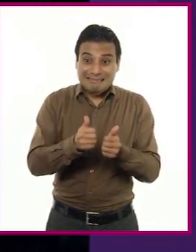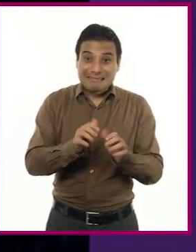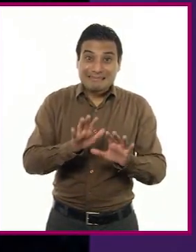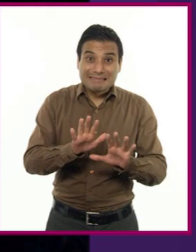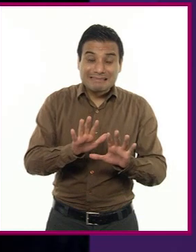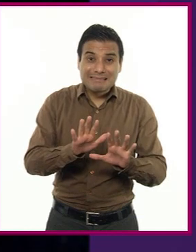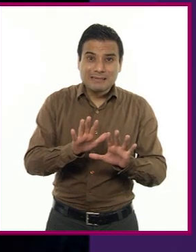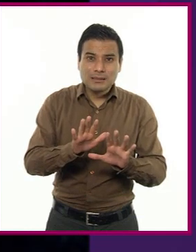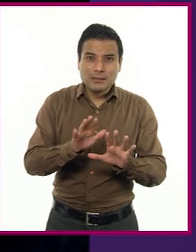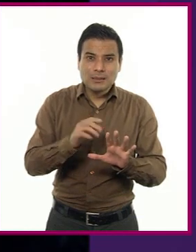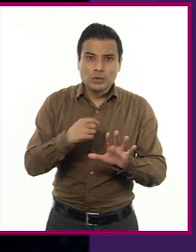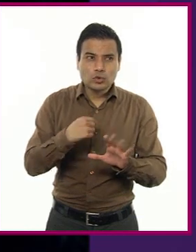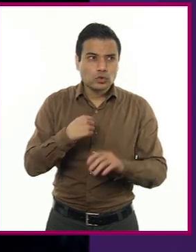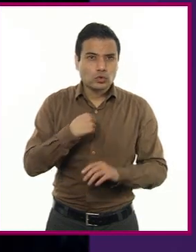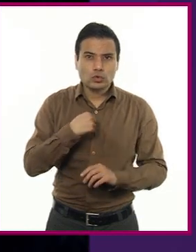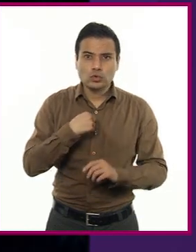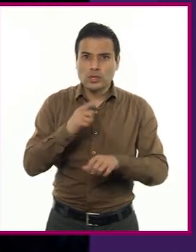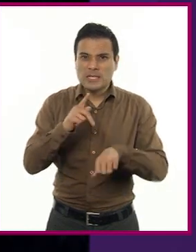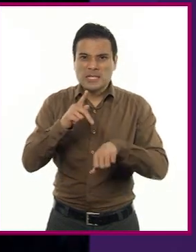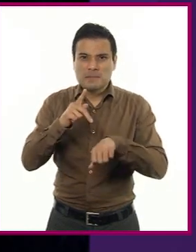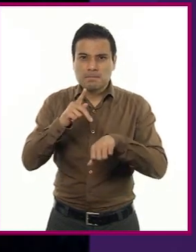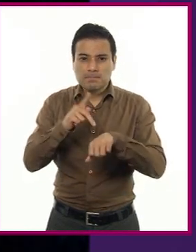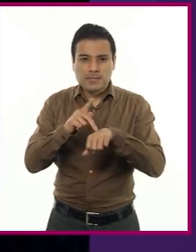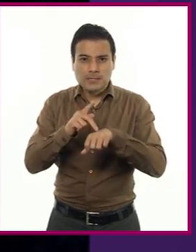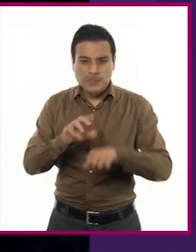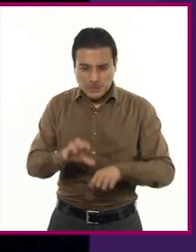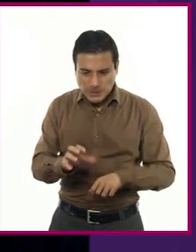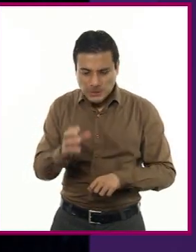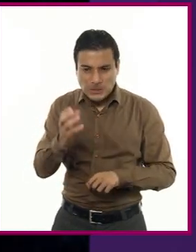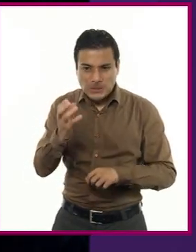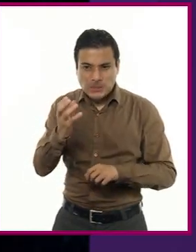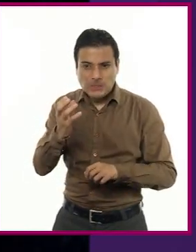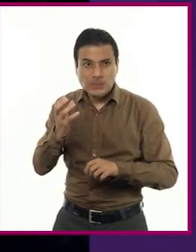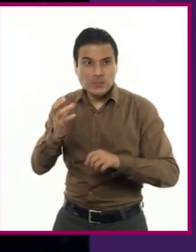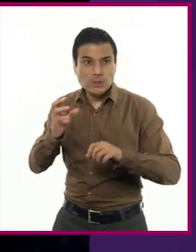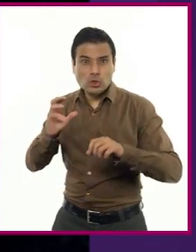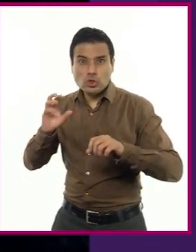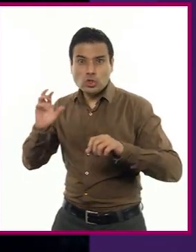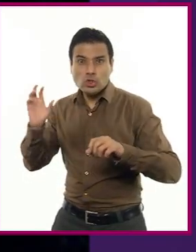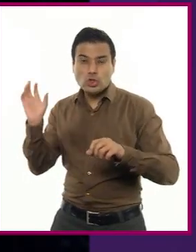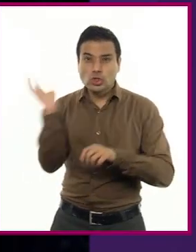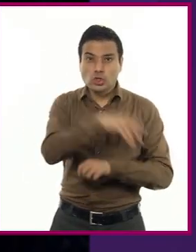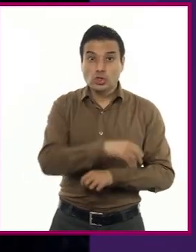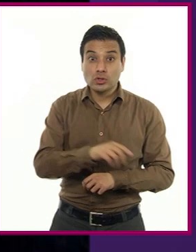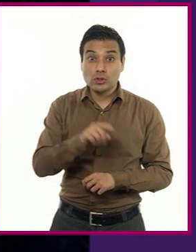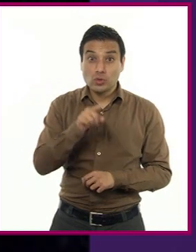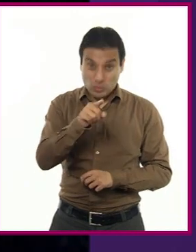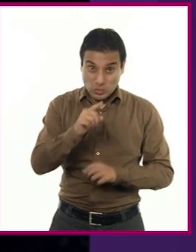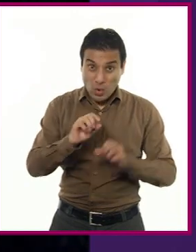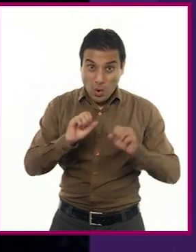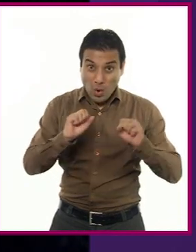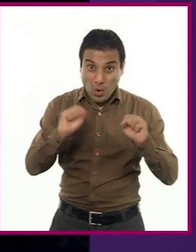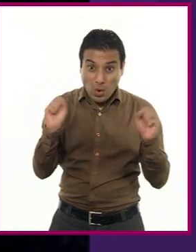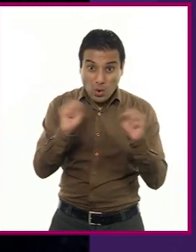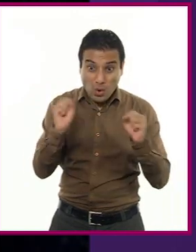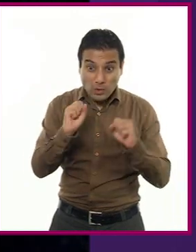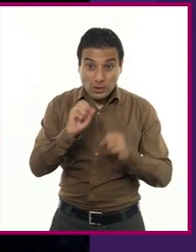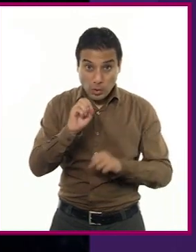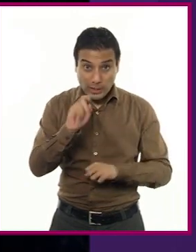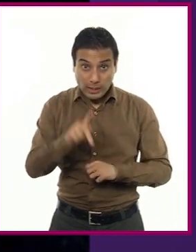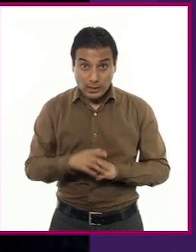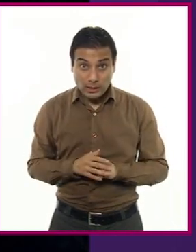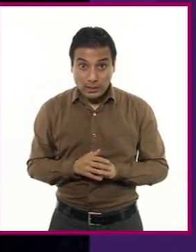I can throw this rock at the panther. When he moves, you run in the opposite direction.